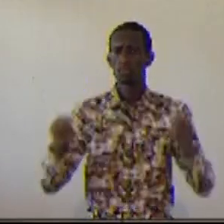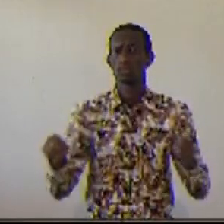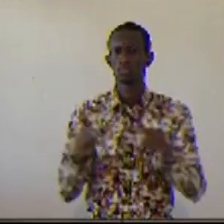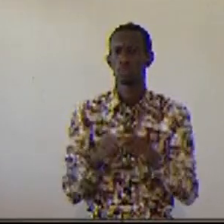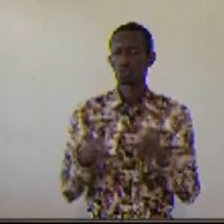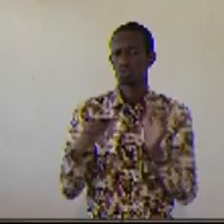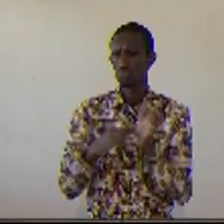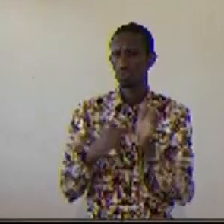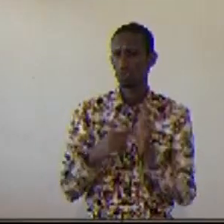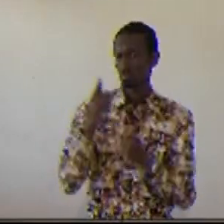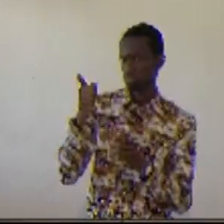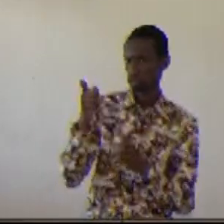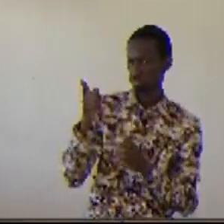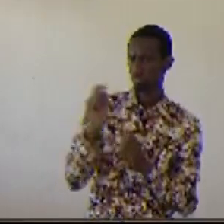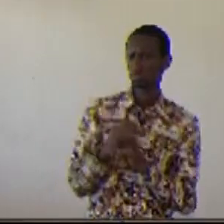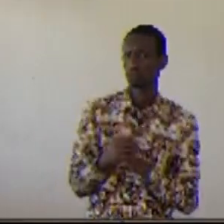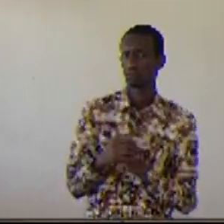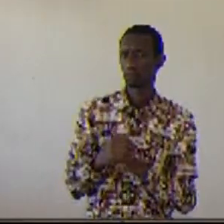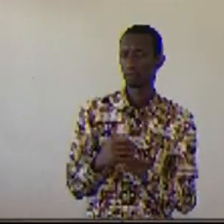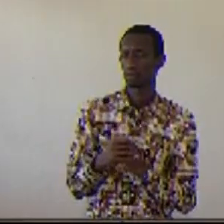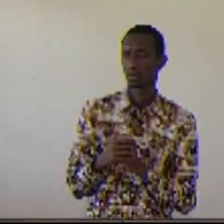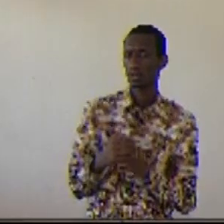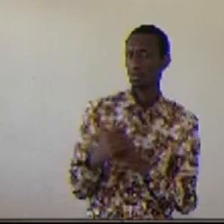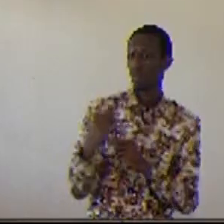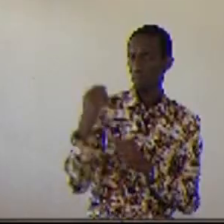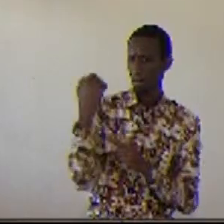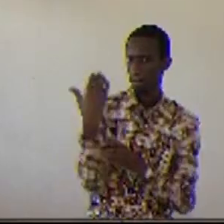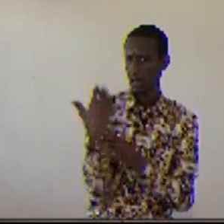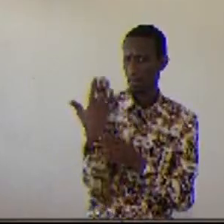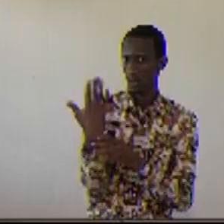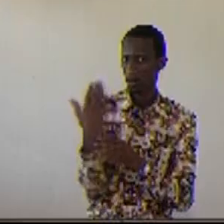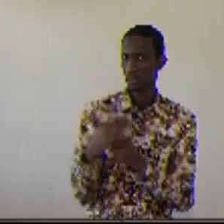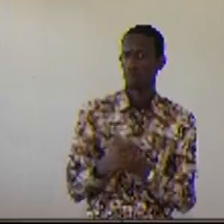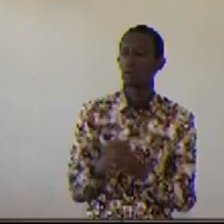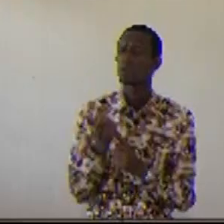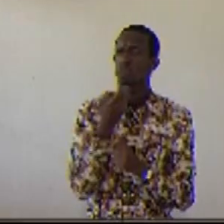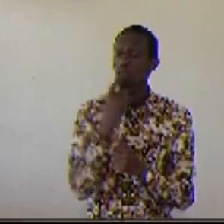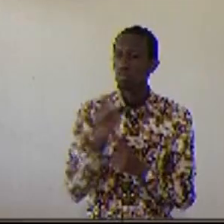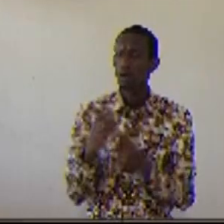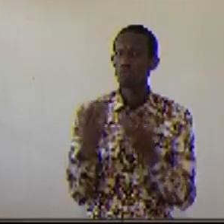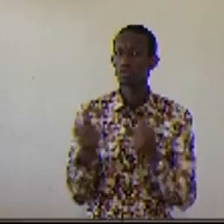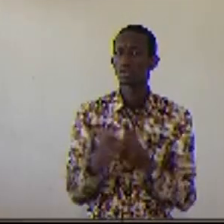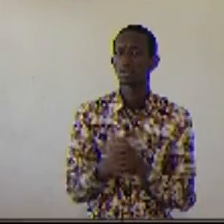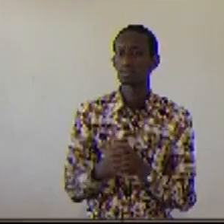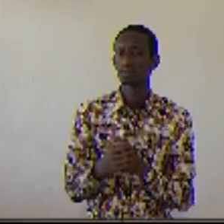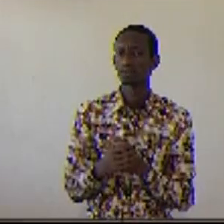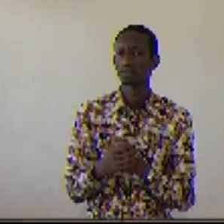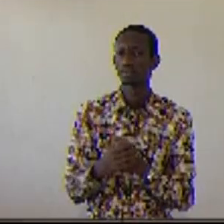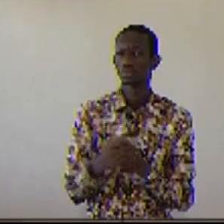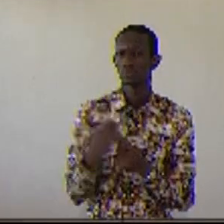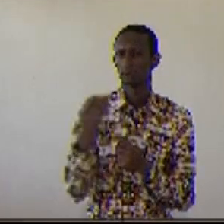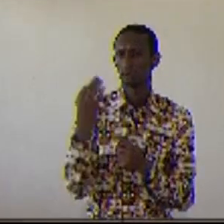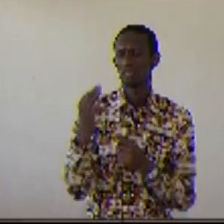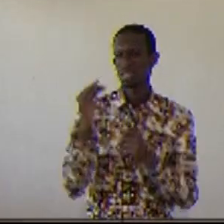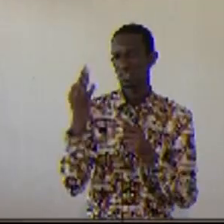paper, the 3/4, I mean the whole of this part. Maybe if I divide this paper into 4